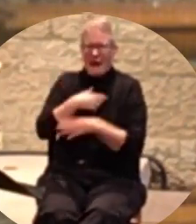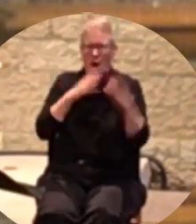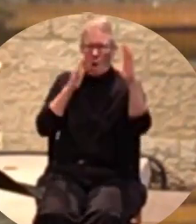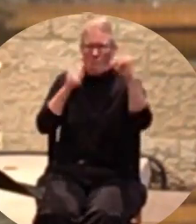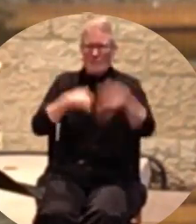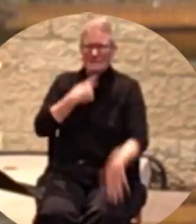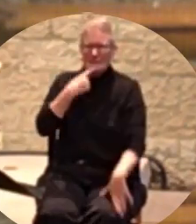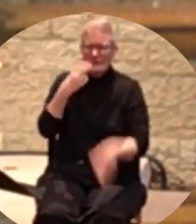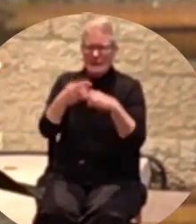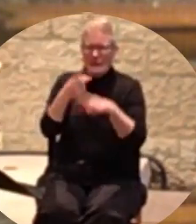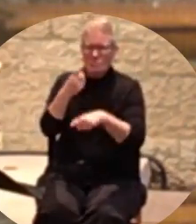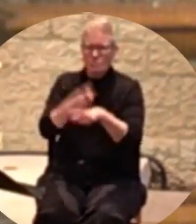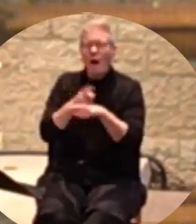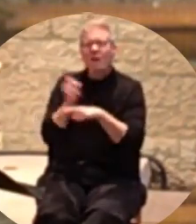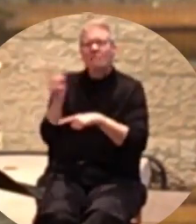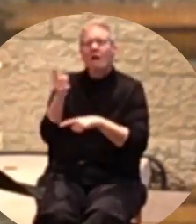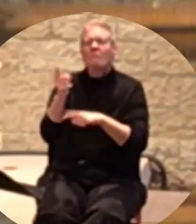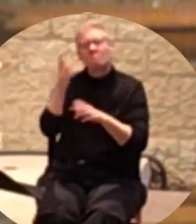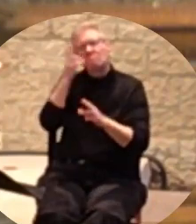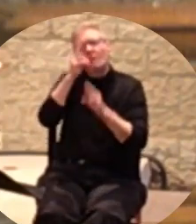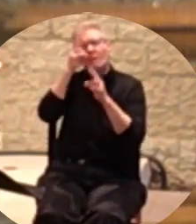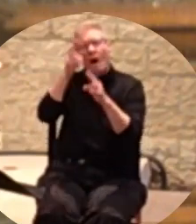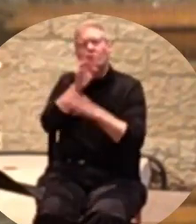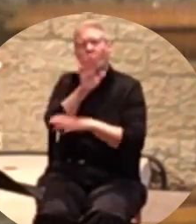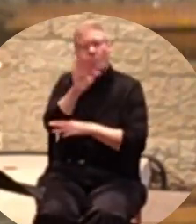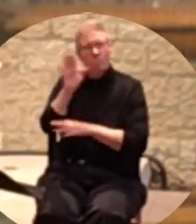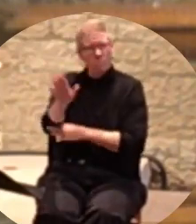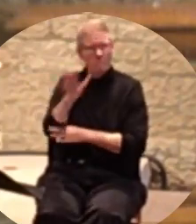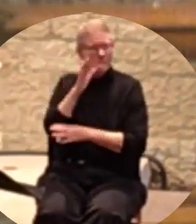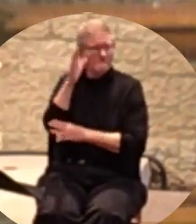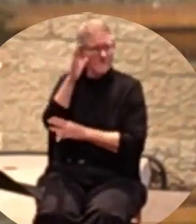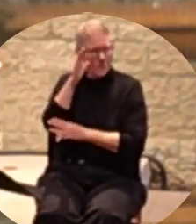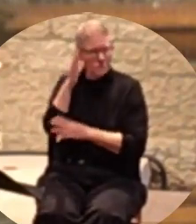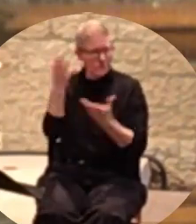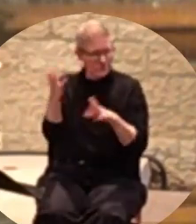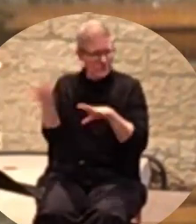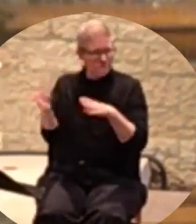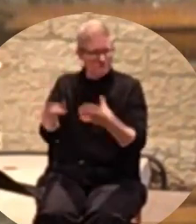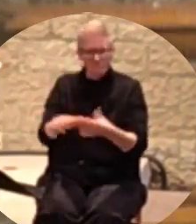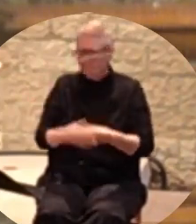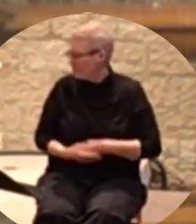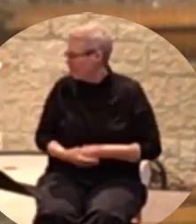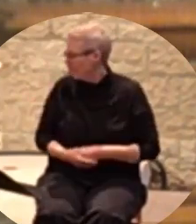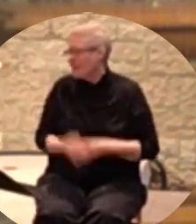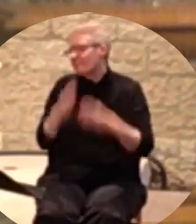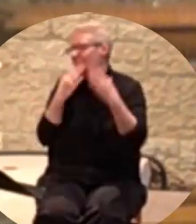correctly. Thank you for these beautiful flowers. And now I turn